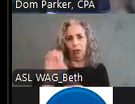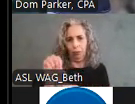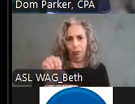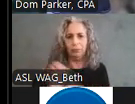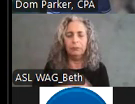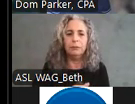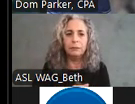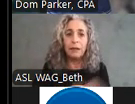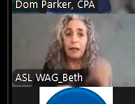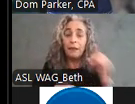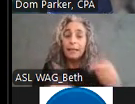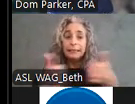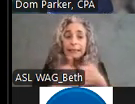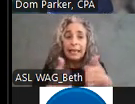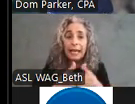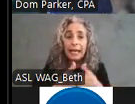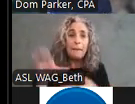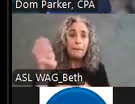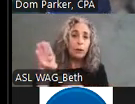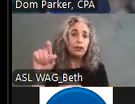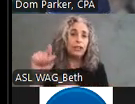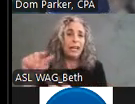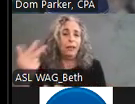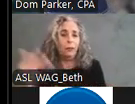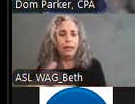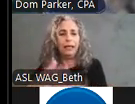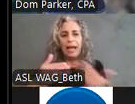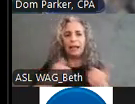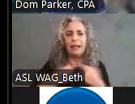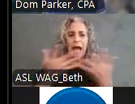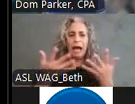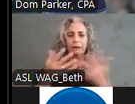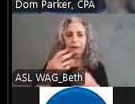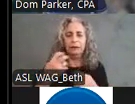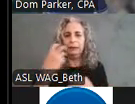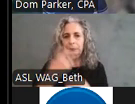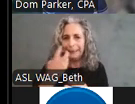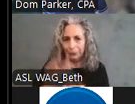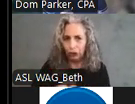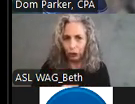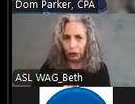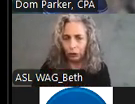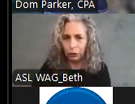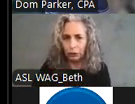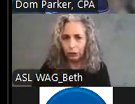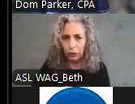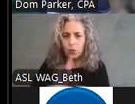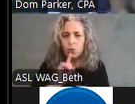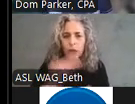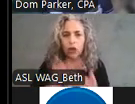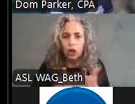Gate 3 is a fantastic example of a text-based game that has a lot of speech. And it's a really great example